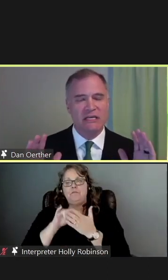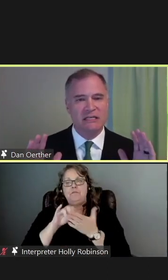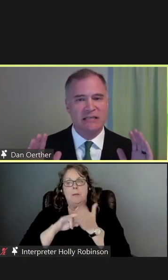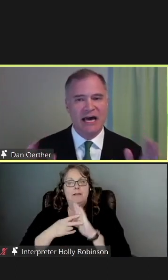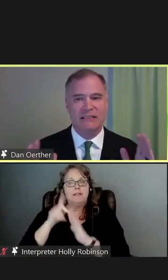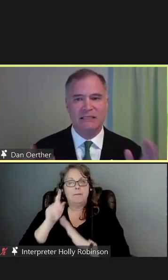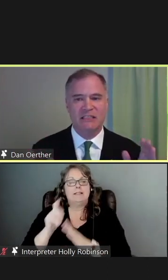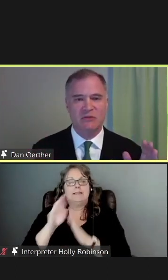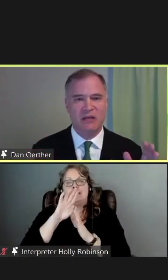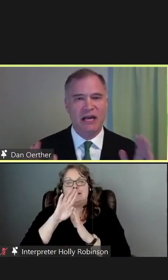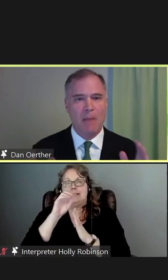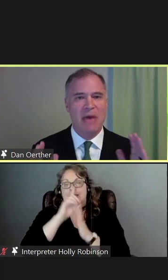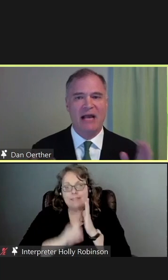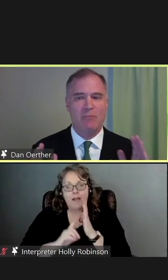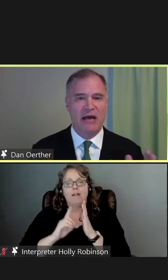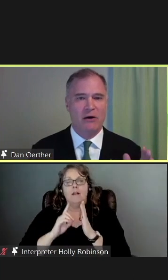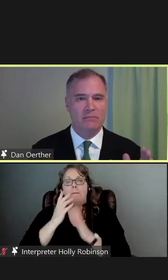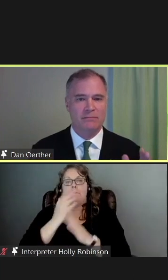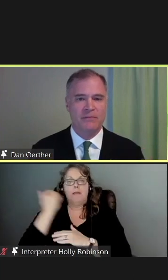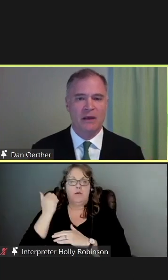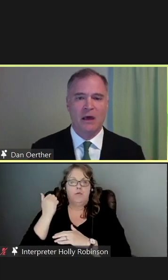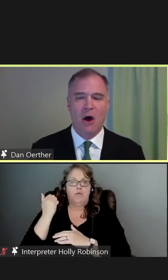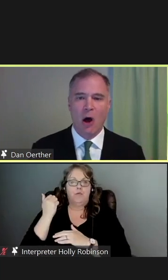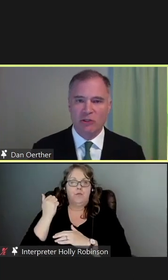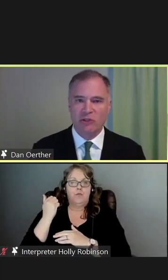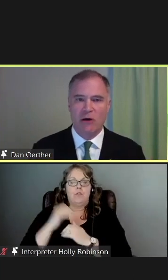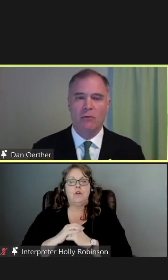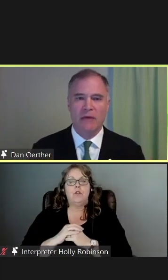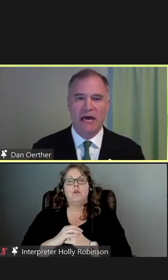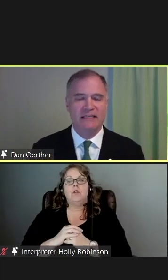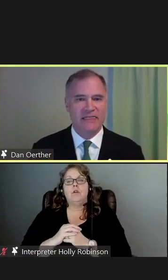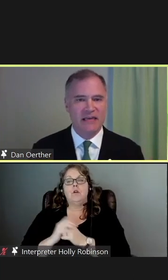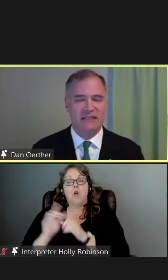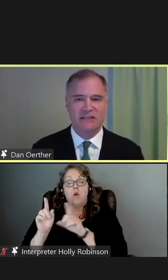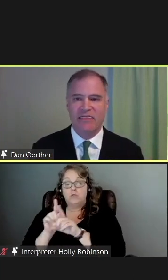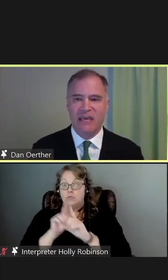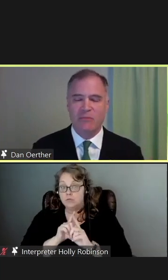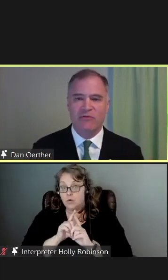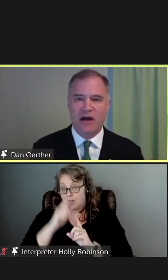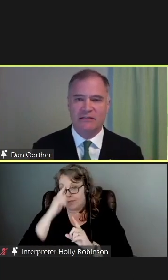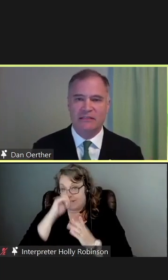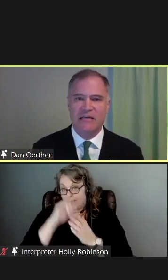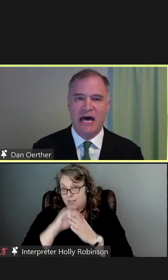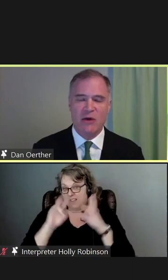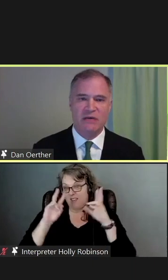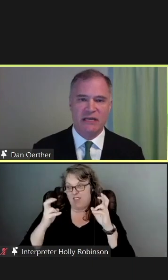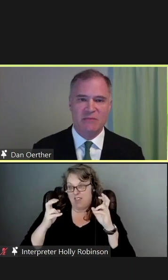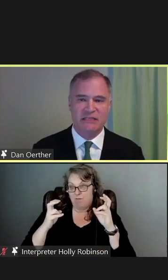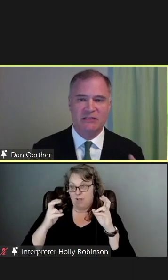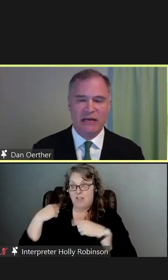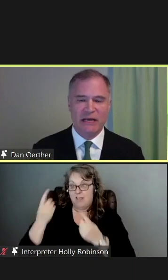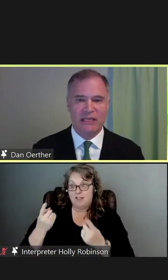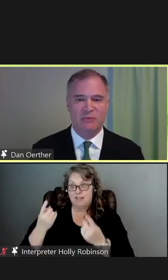need to design systems to come back better. Also, and as I think this is a theme throughout this entire meeting,